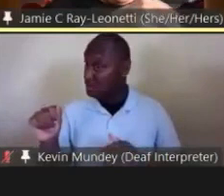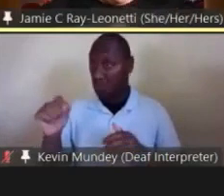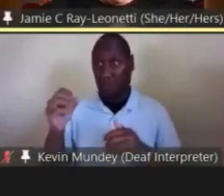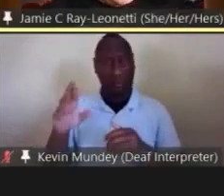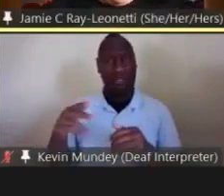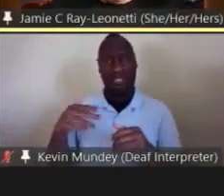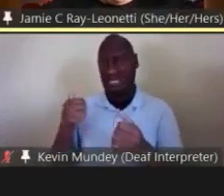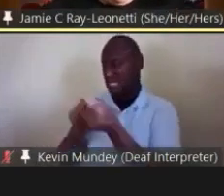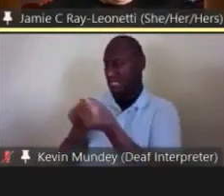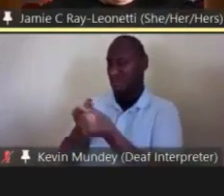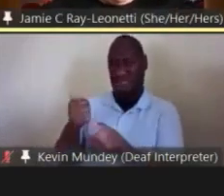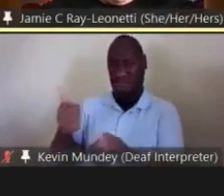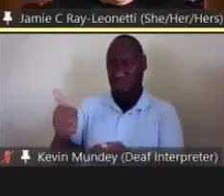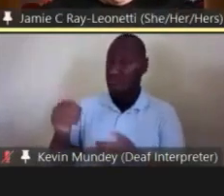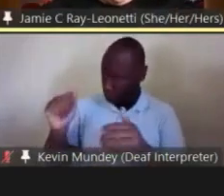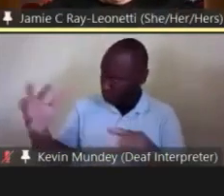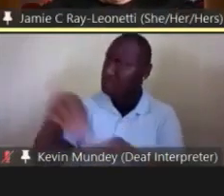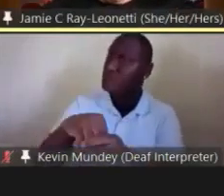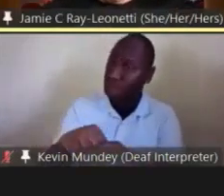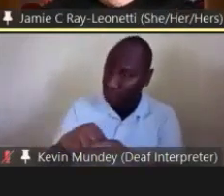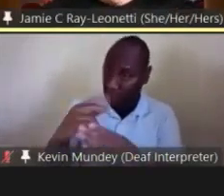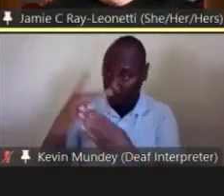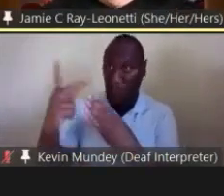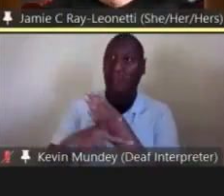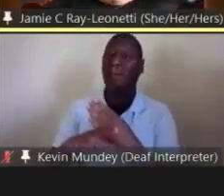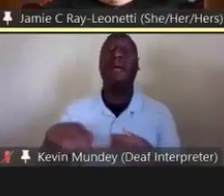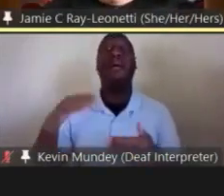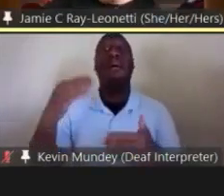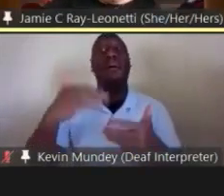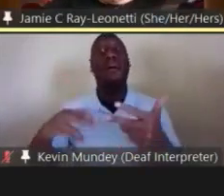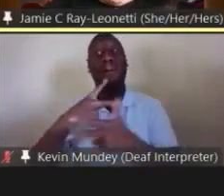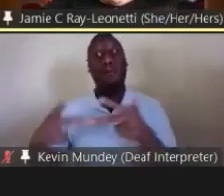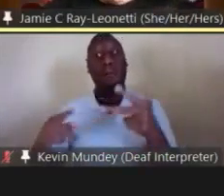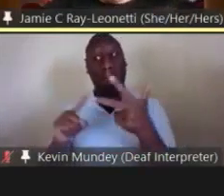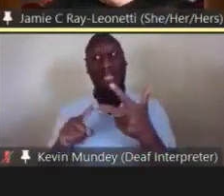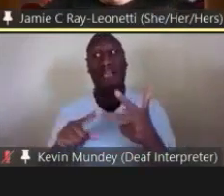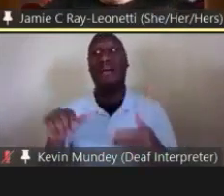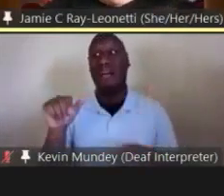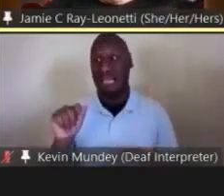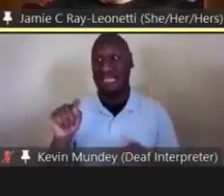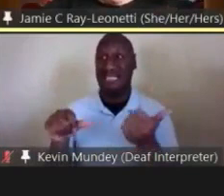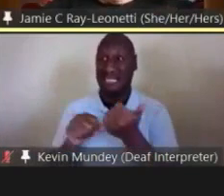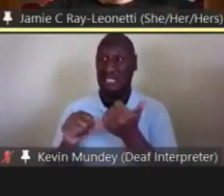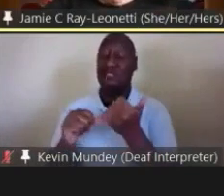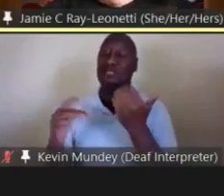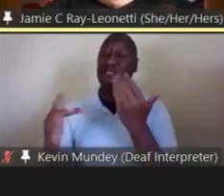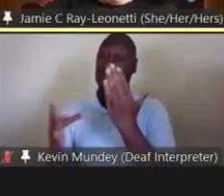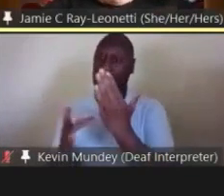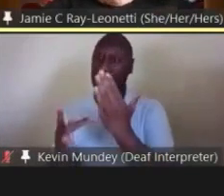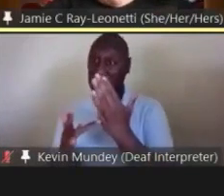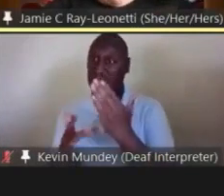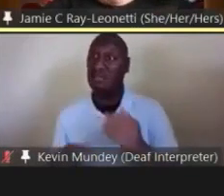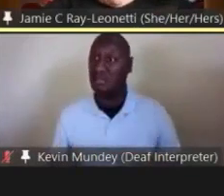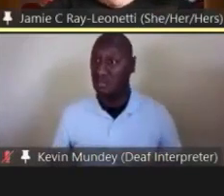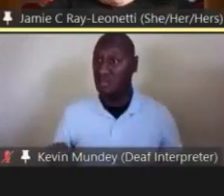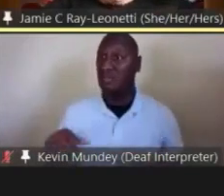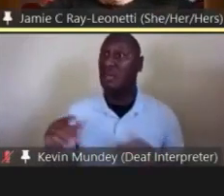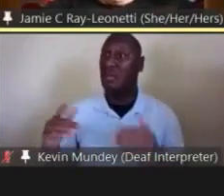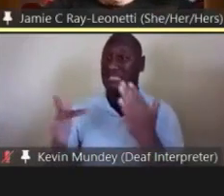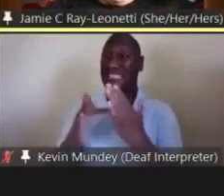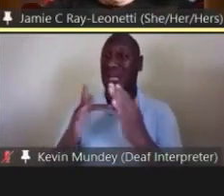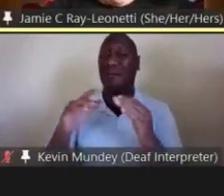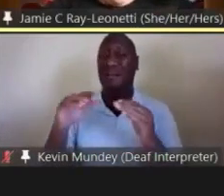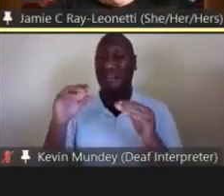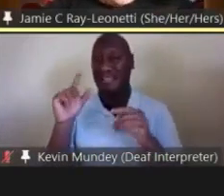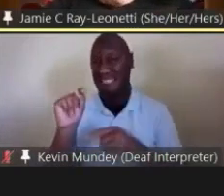Assistive technology. Tech Owl, technology for our whole